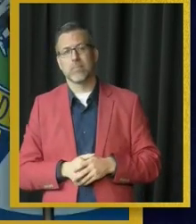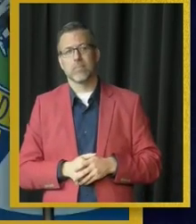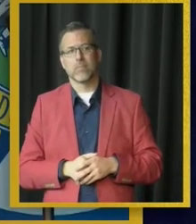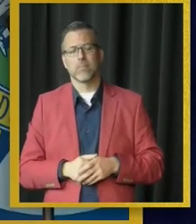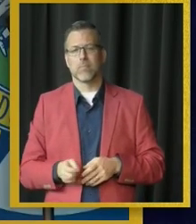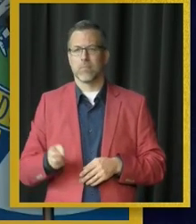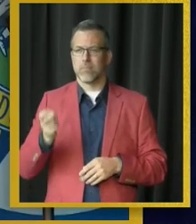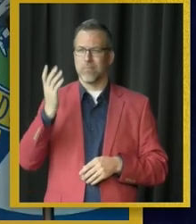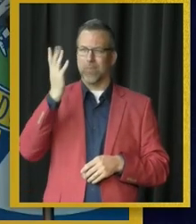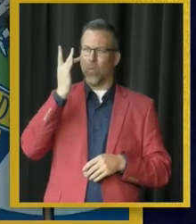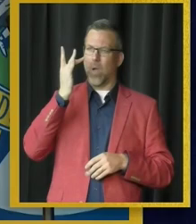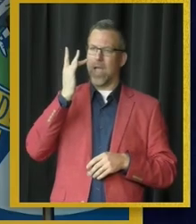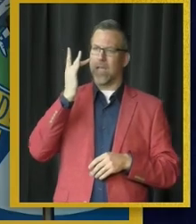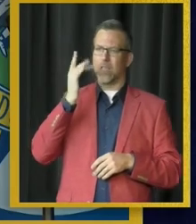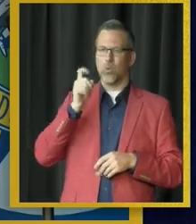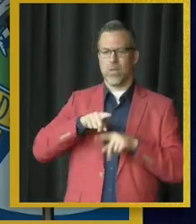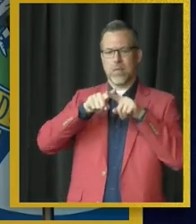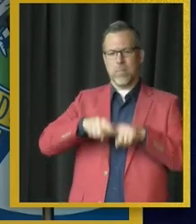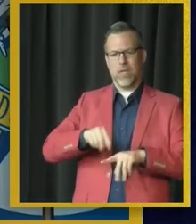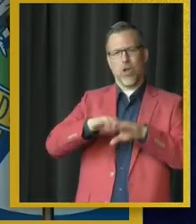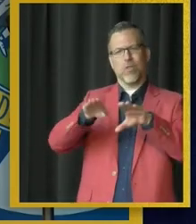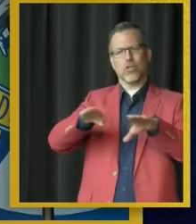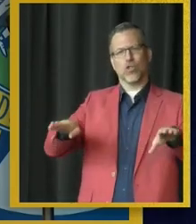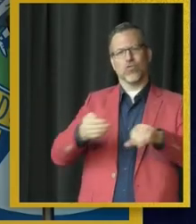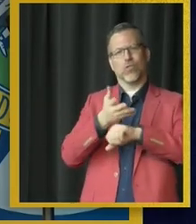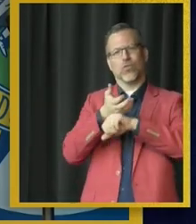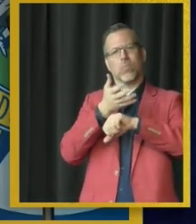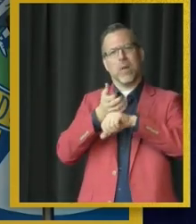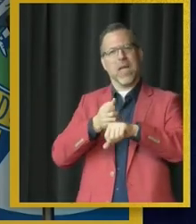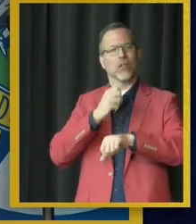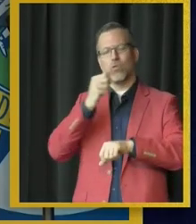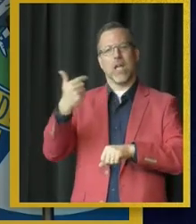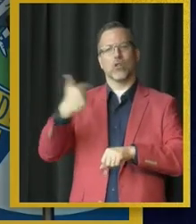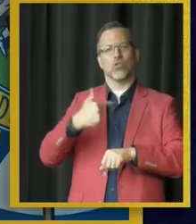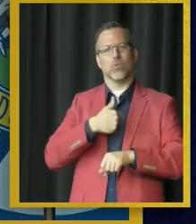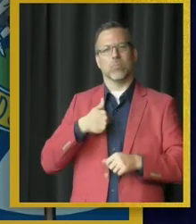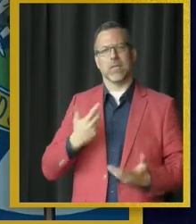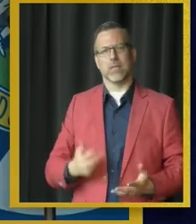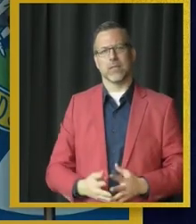Why is it on the children to beg not to be shot?